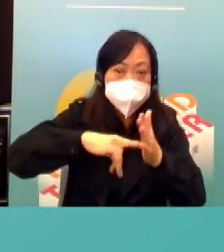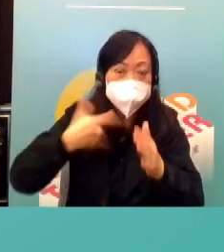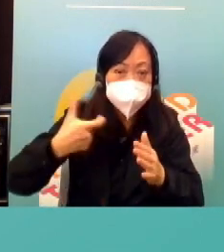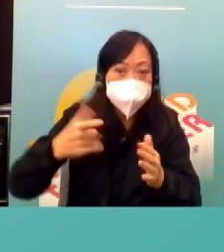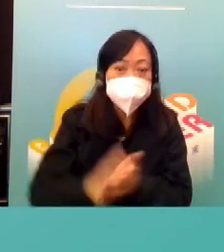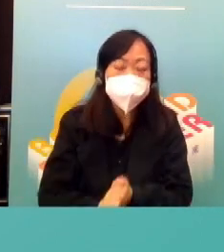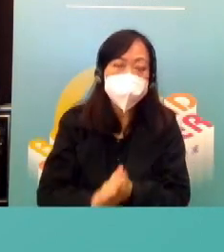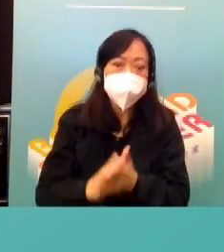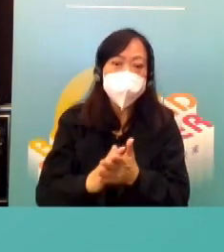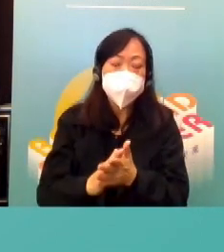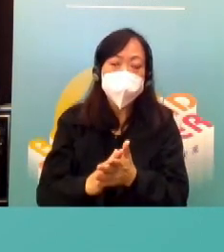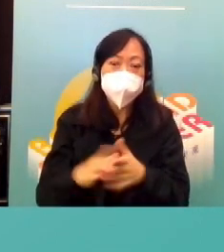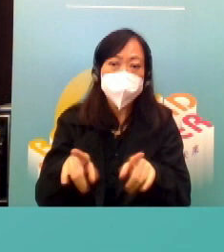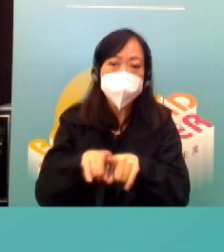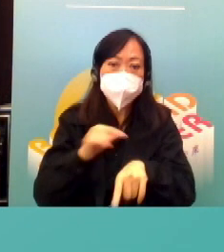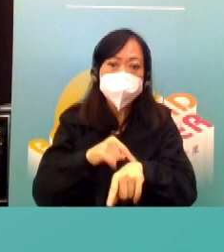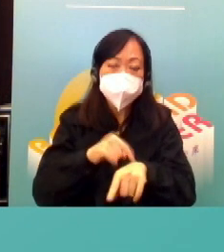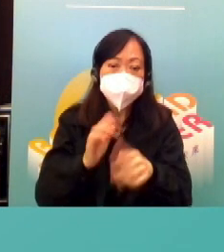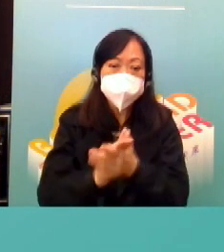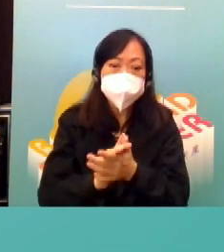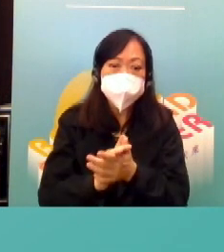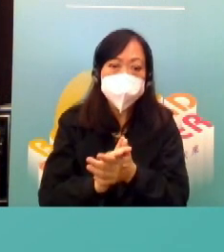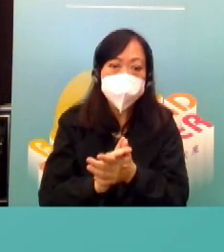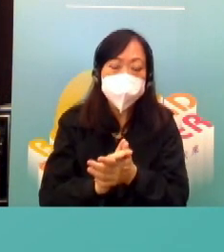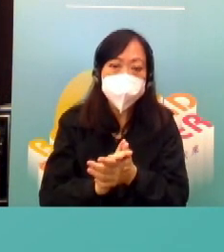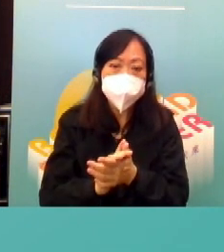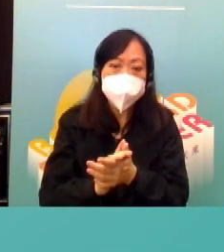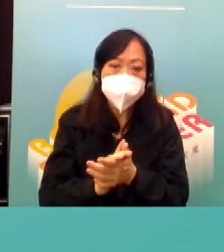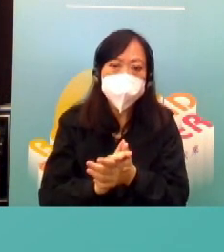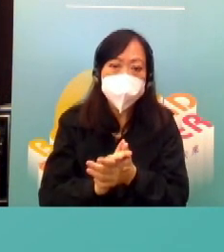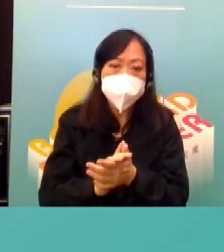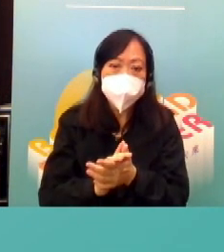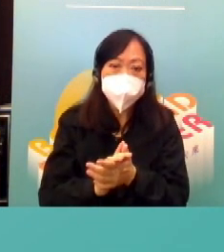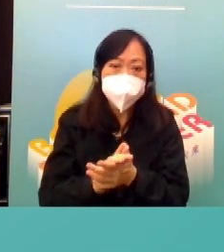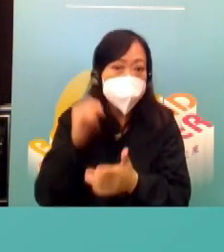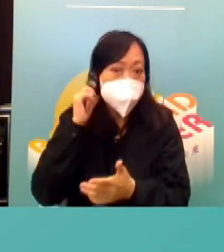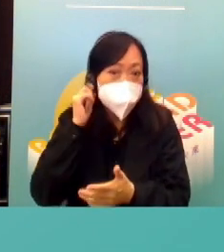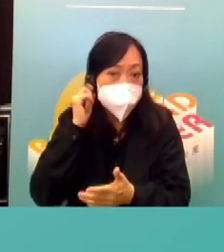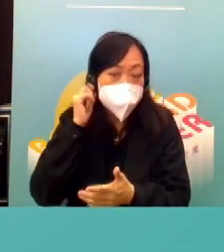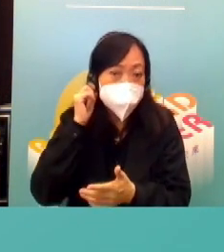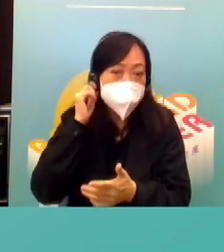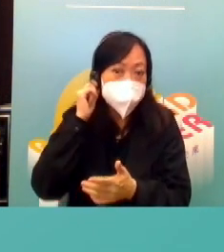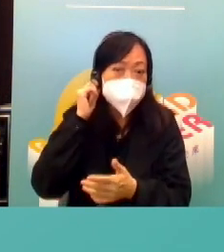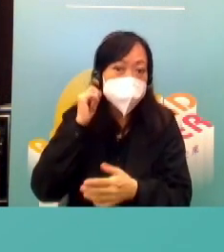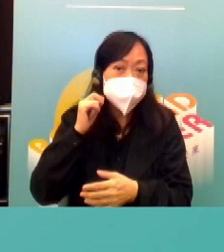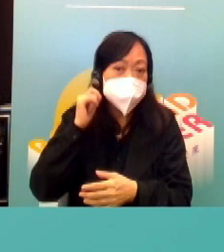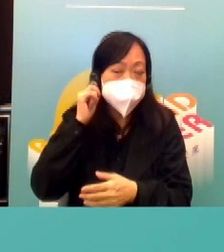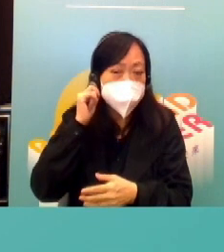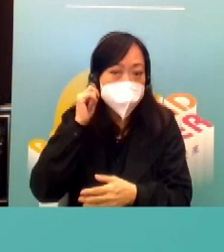their girls an opportunity to be concerned about what happened in the rest of the